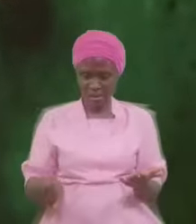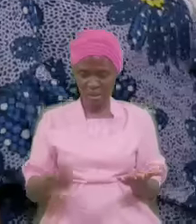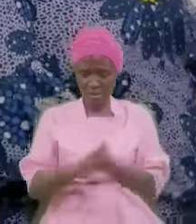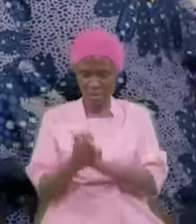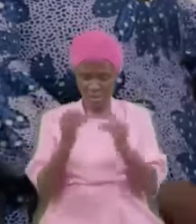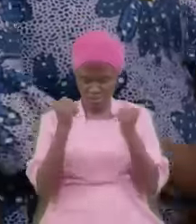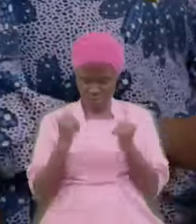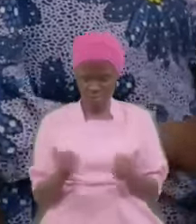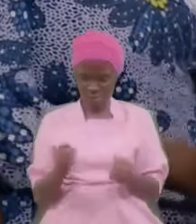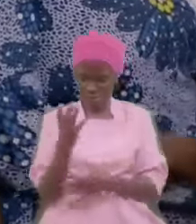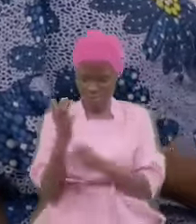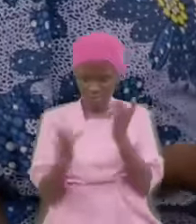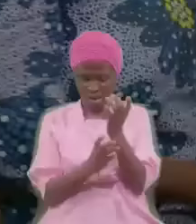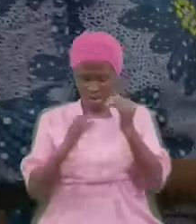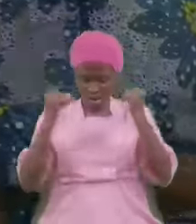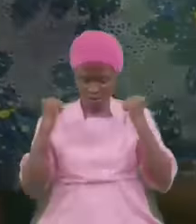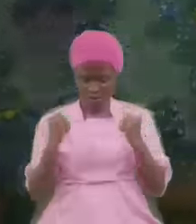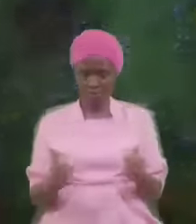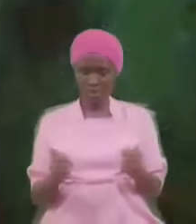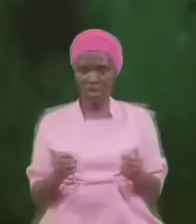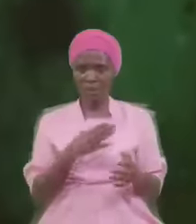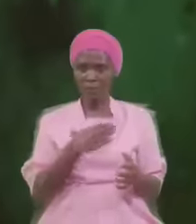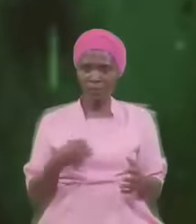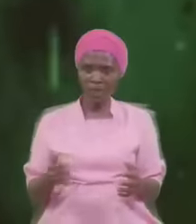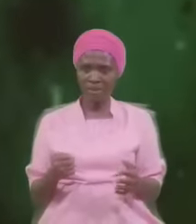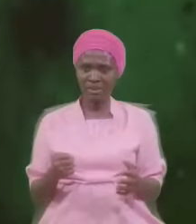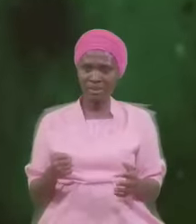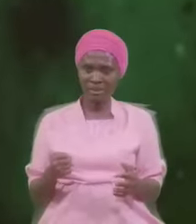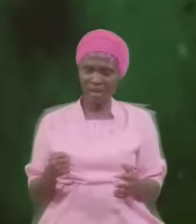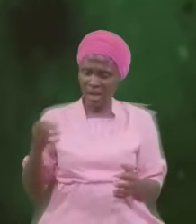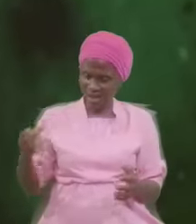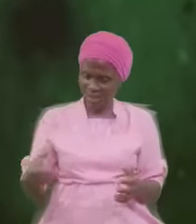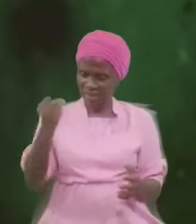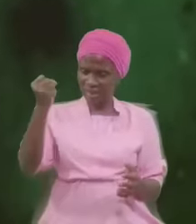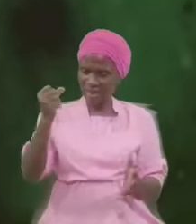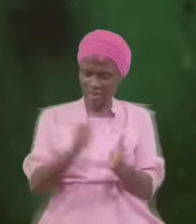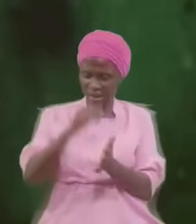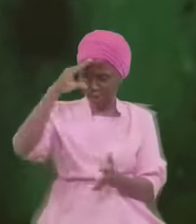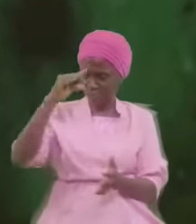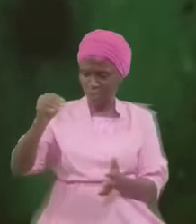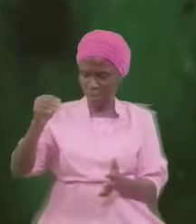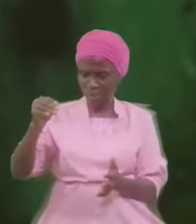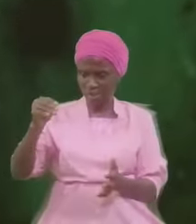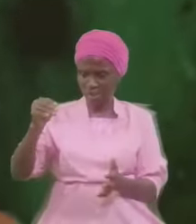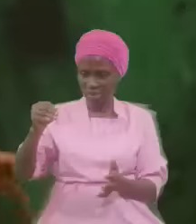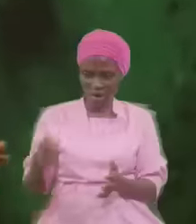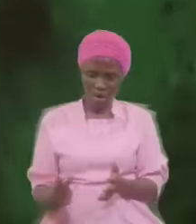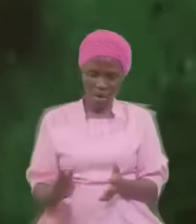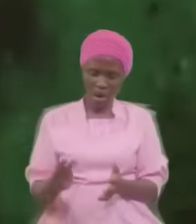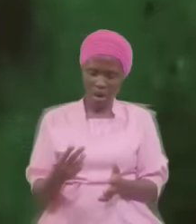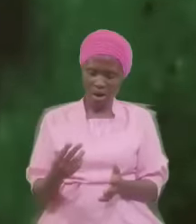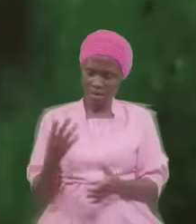the arms. He took that board and raised it up like this, and he